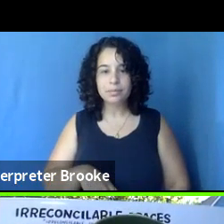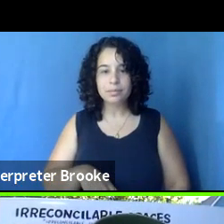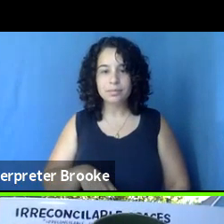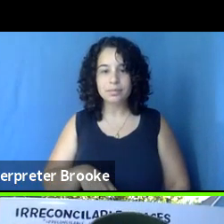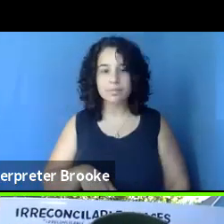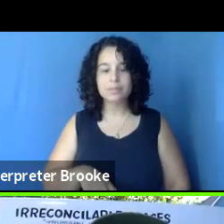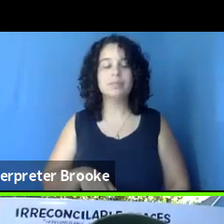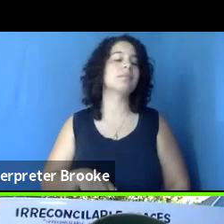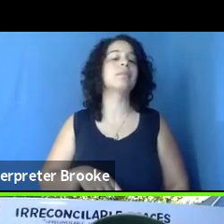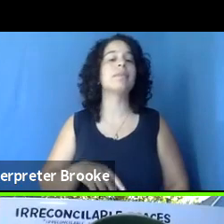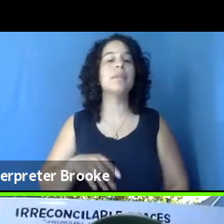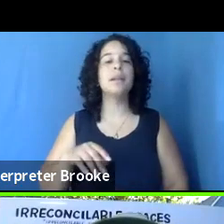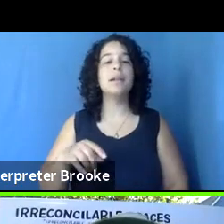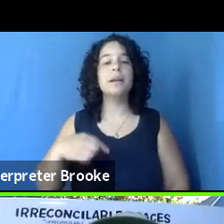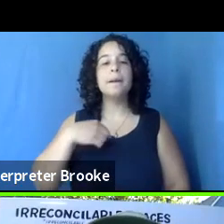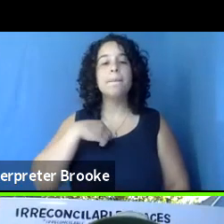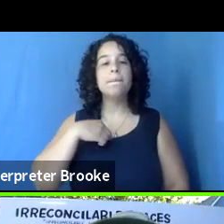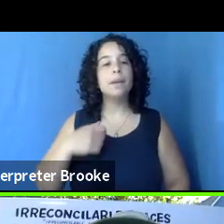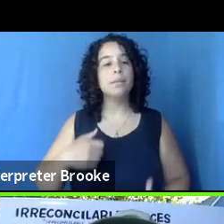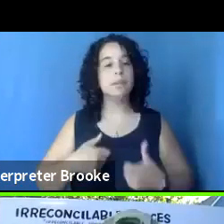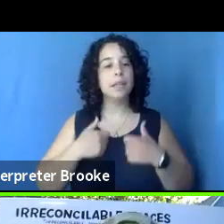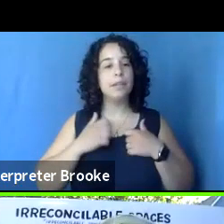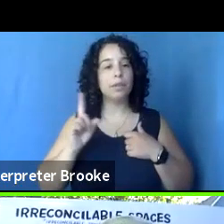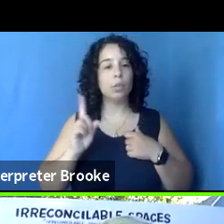I am living on the